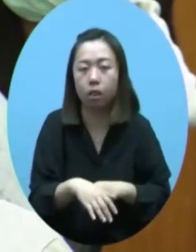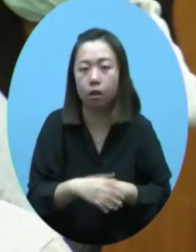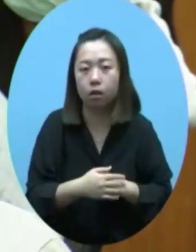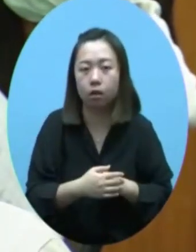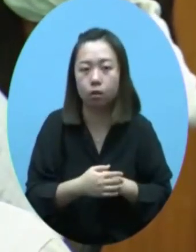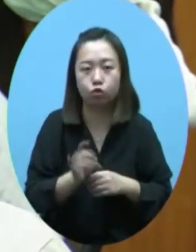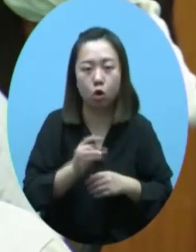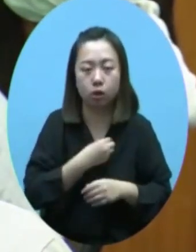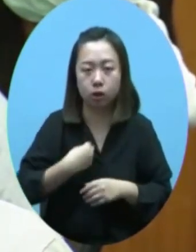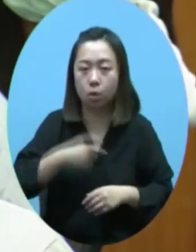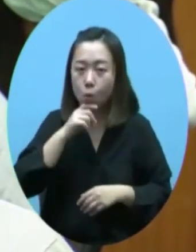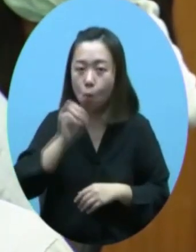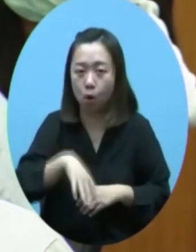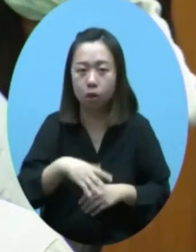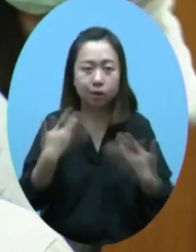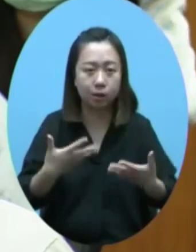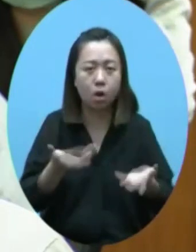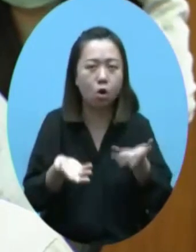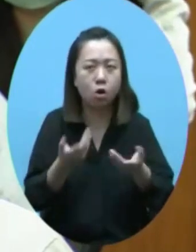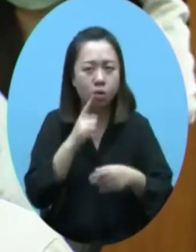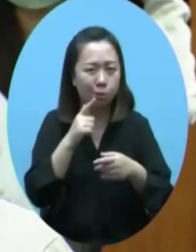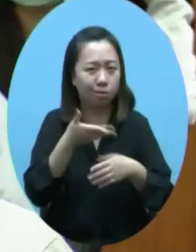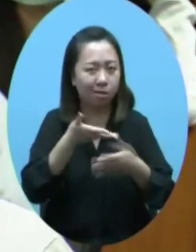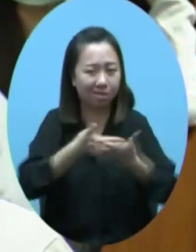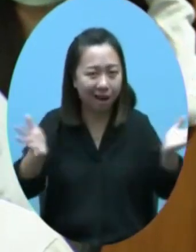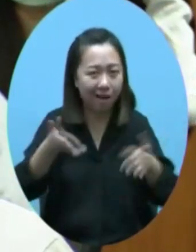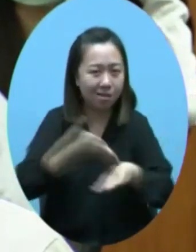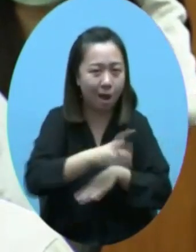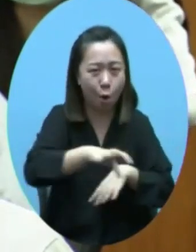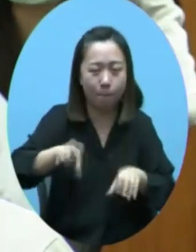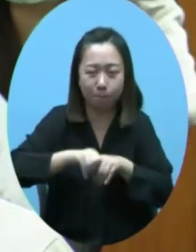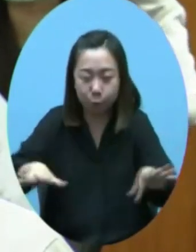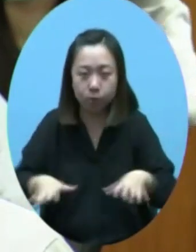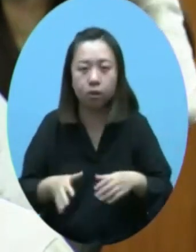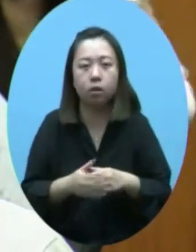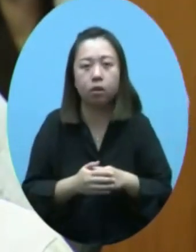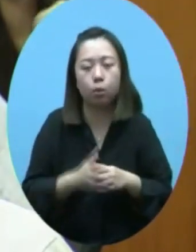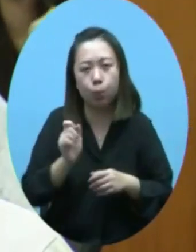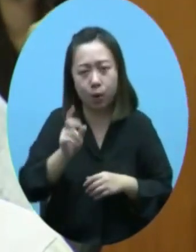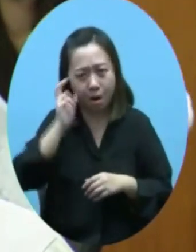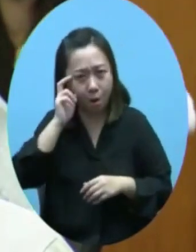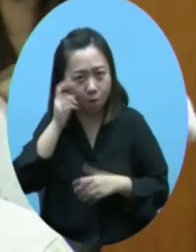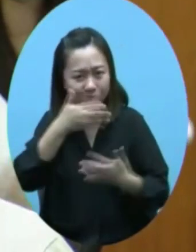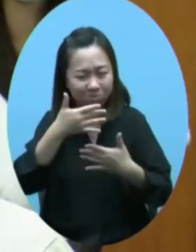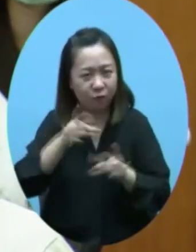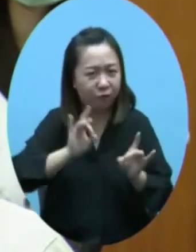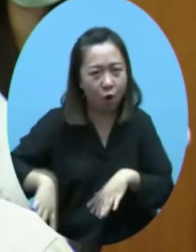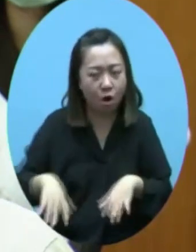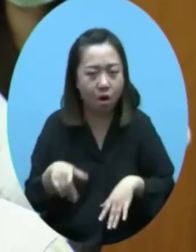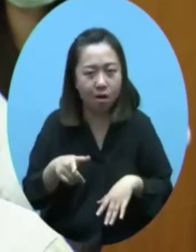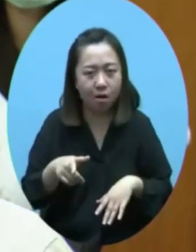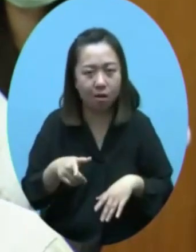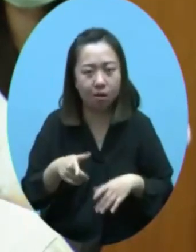also, Dr. Chen mentioned earlier on that there could be a large-scale community outbreak. Would you